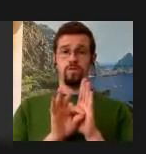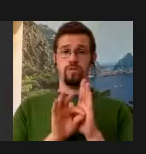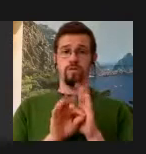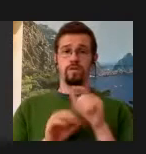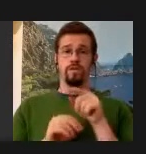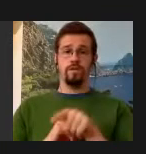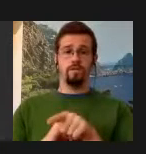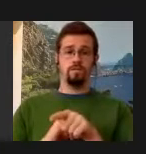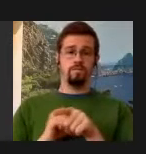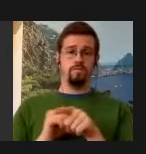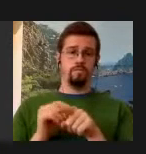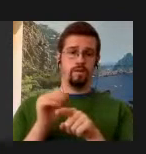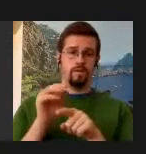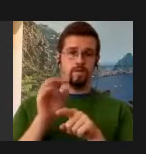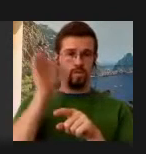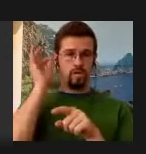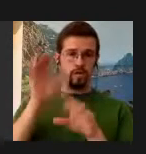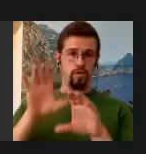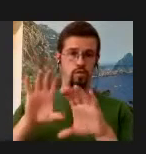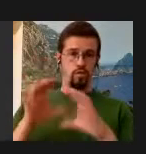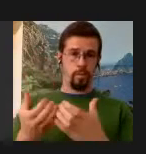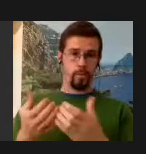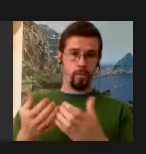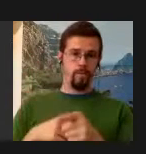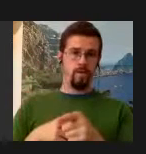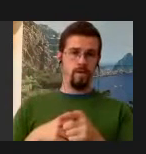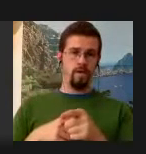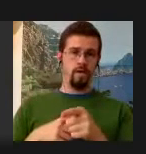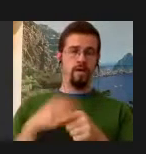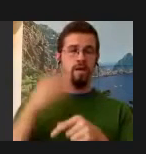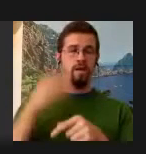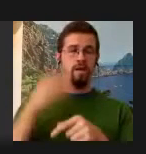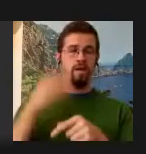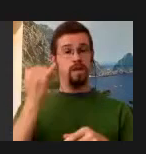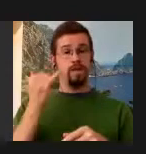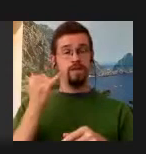school is famous in Tunisia because there are many